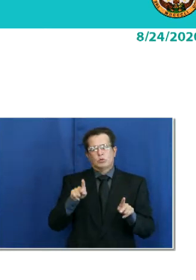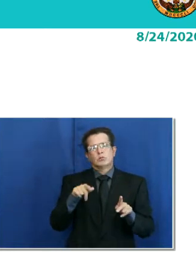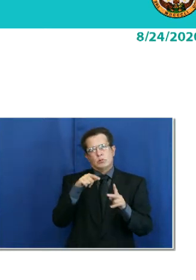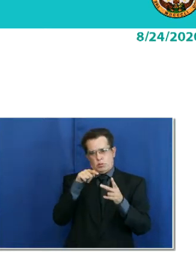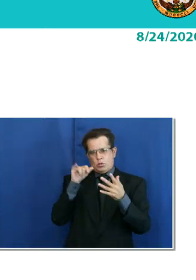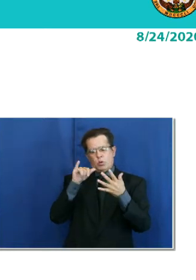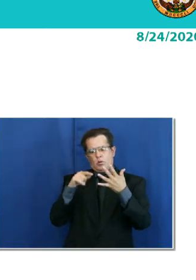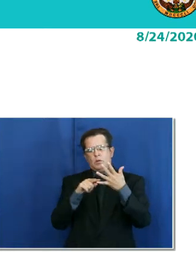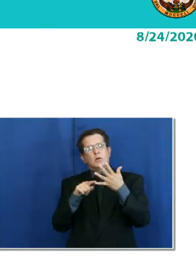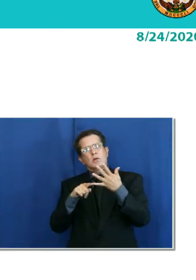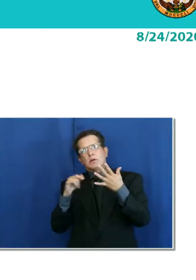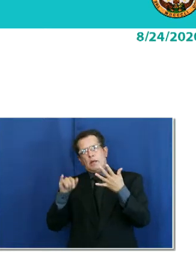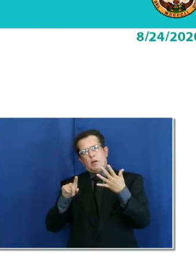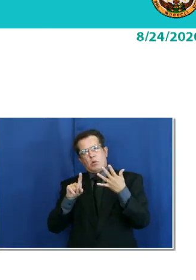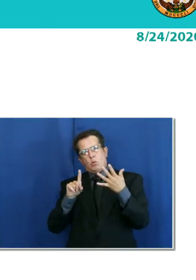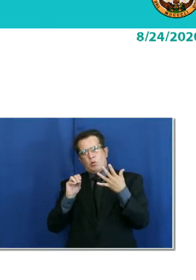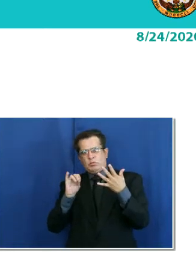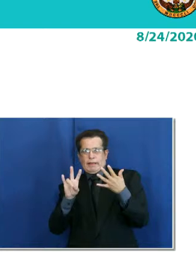has no